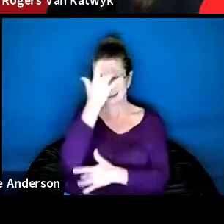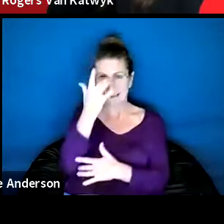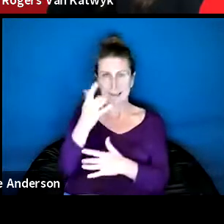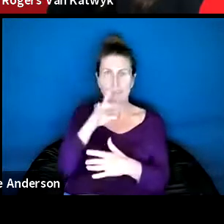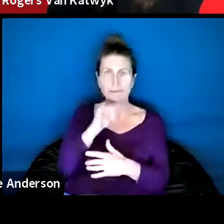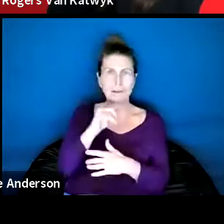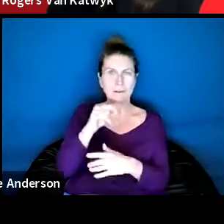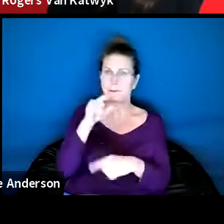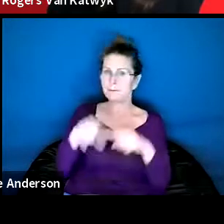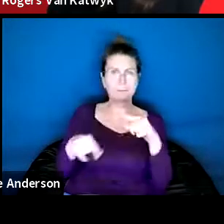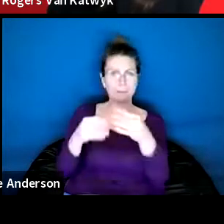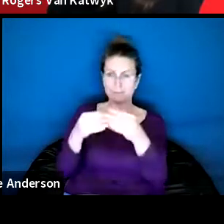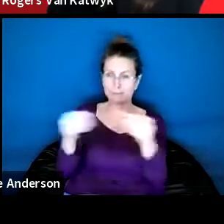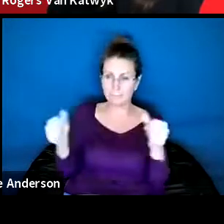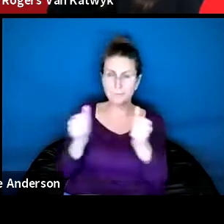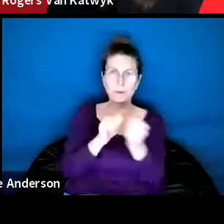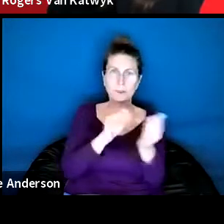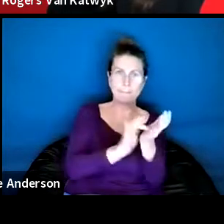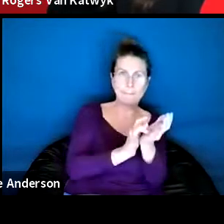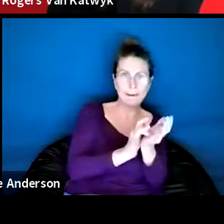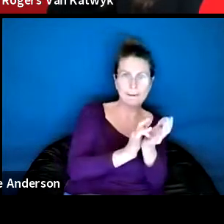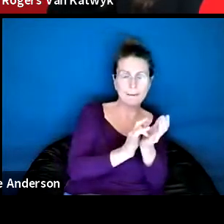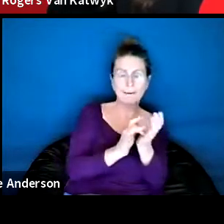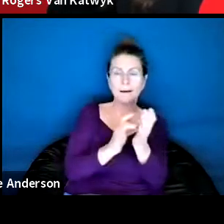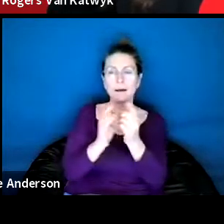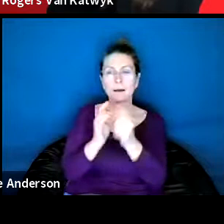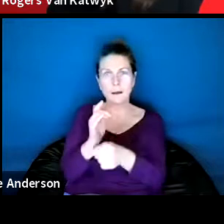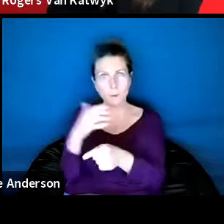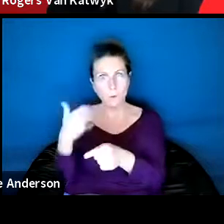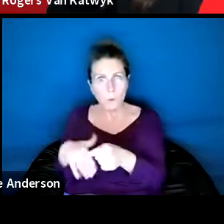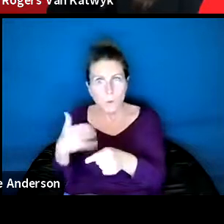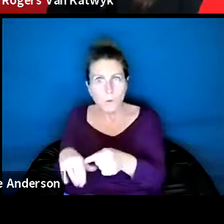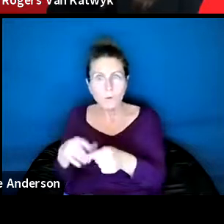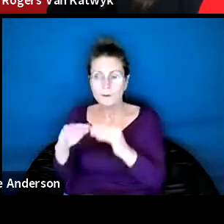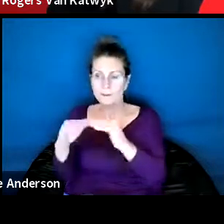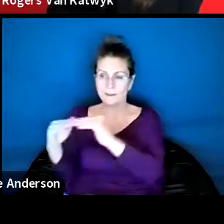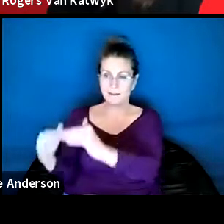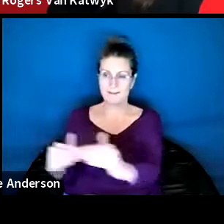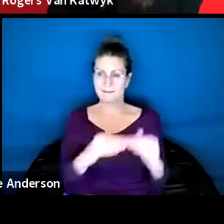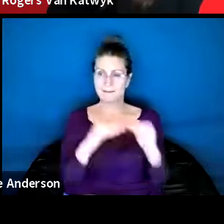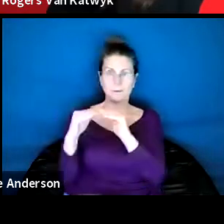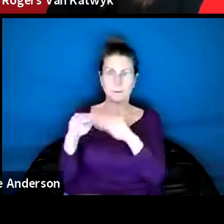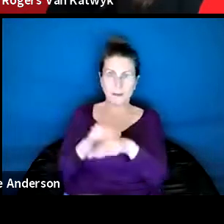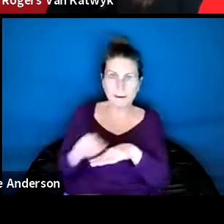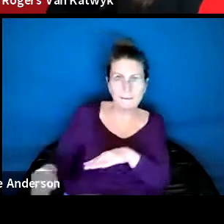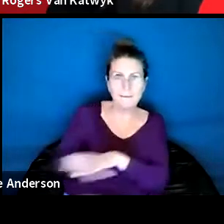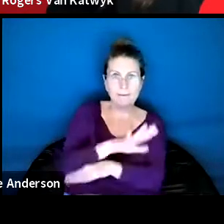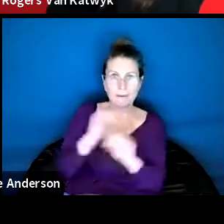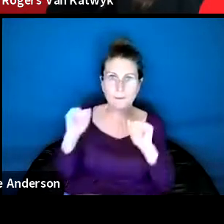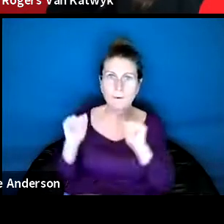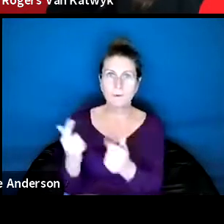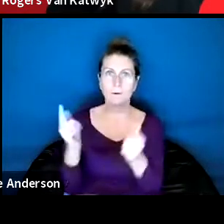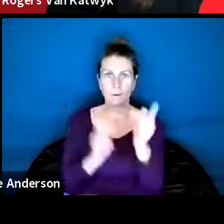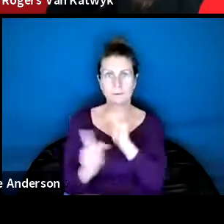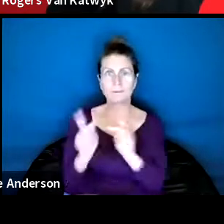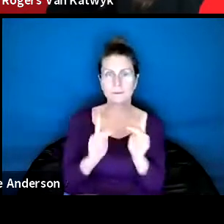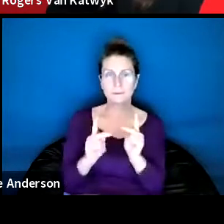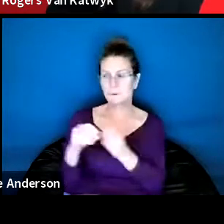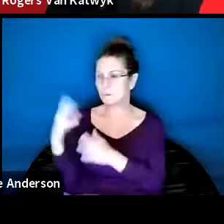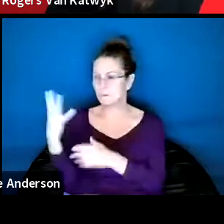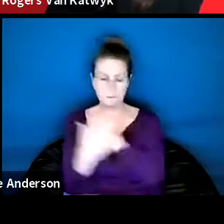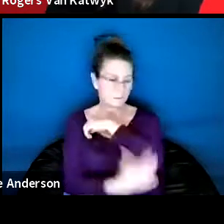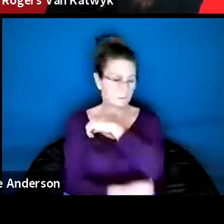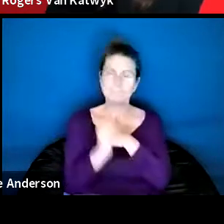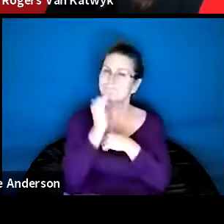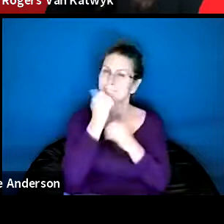interest because it is one of those things that actually equally affects everyone, in that this is antimicrobial